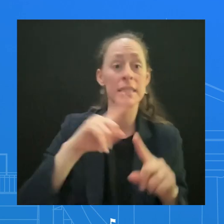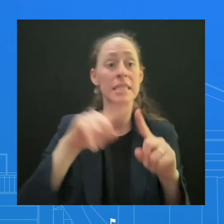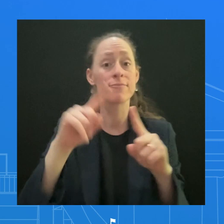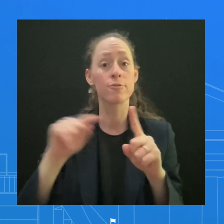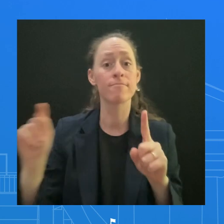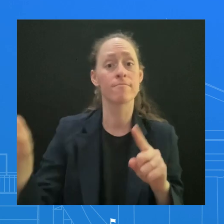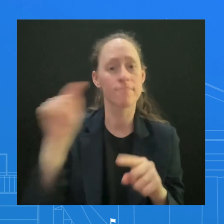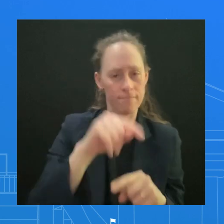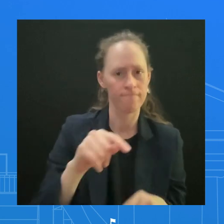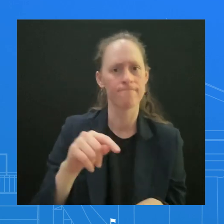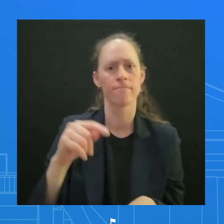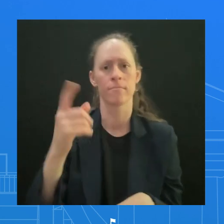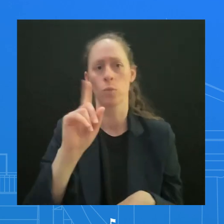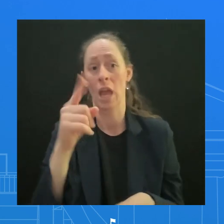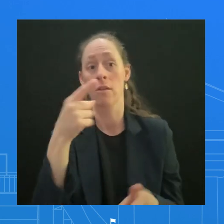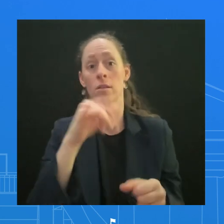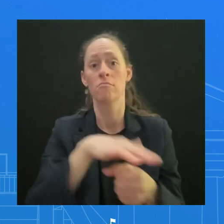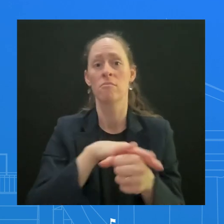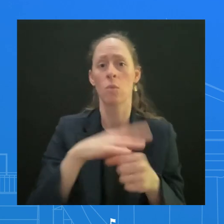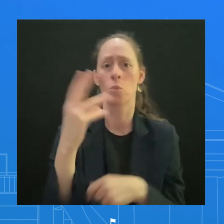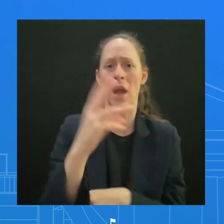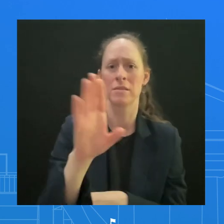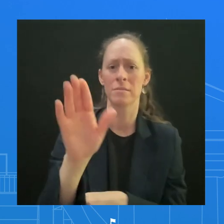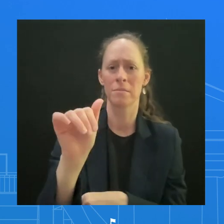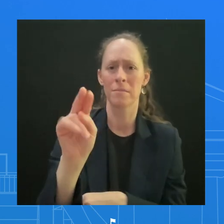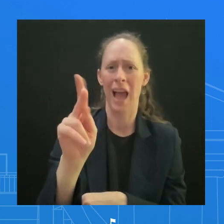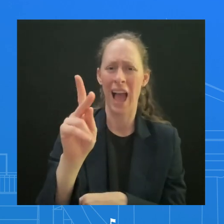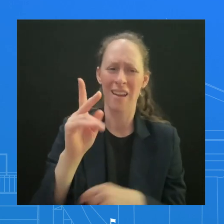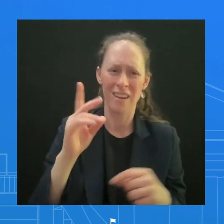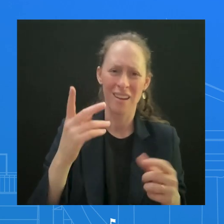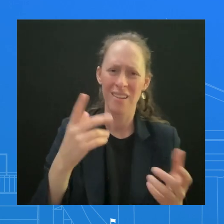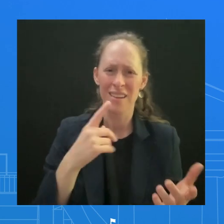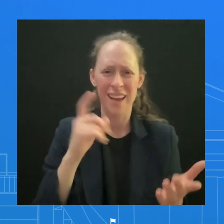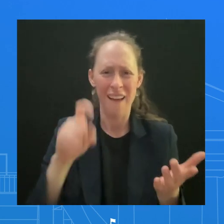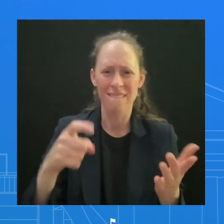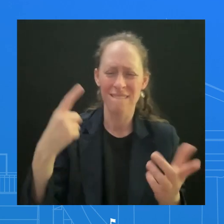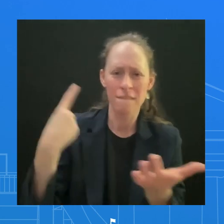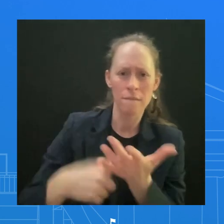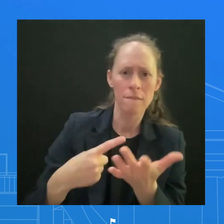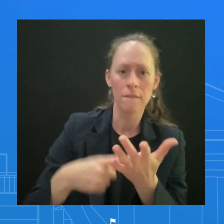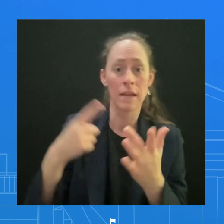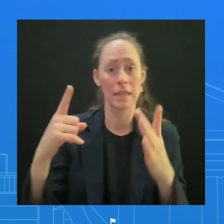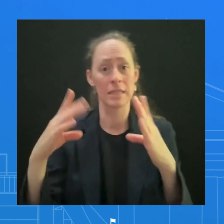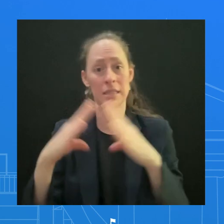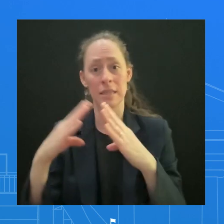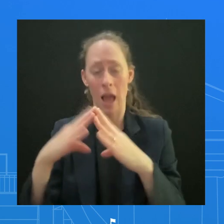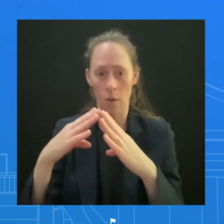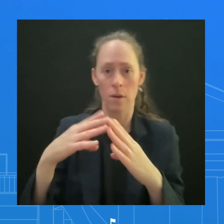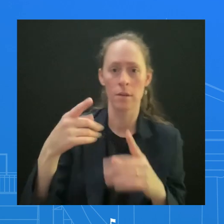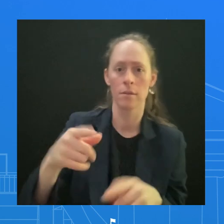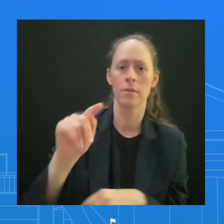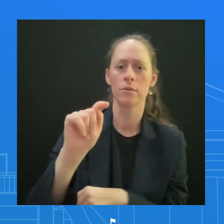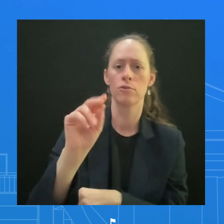violence in a place called Termasaya. I hope I'm pronouncing that right. And consular officials have been providing assistance to U.S.